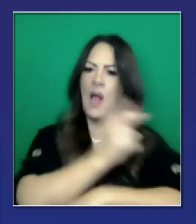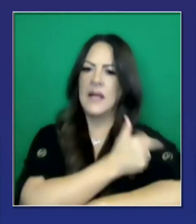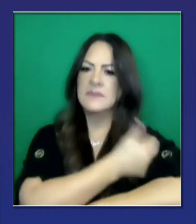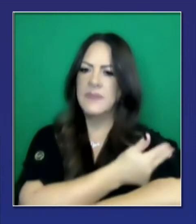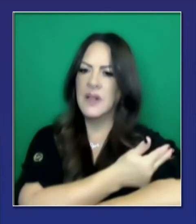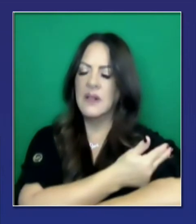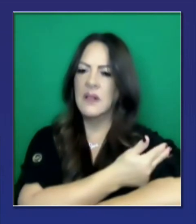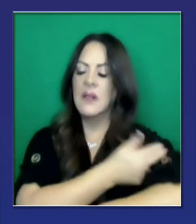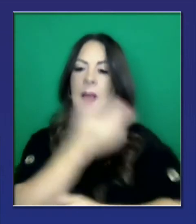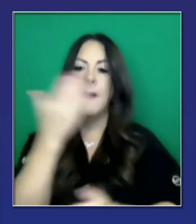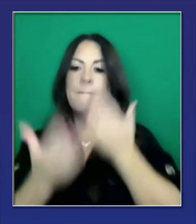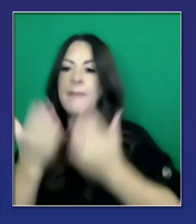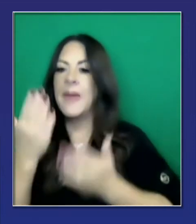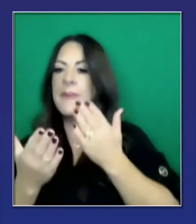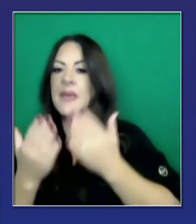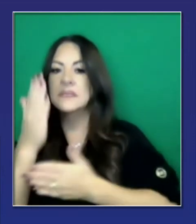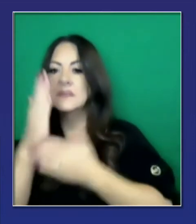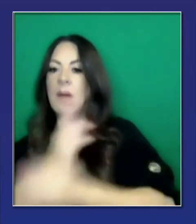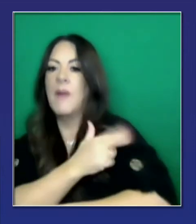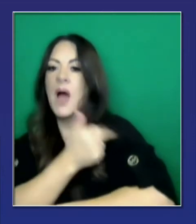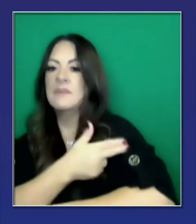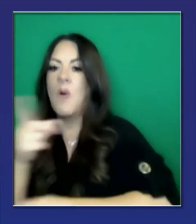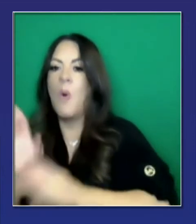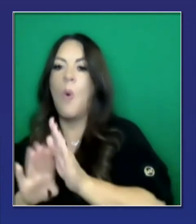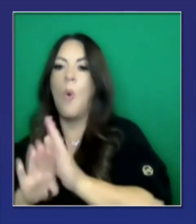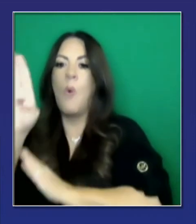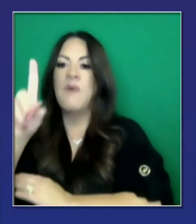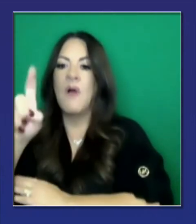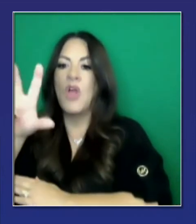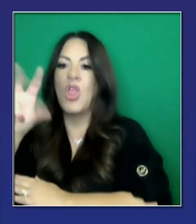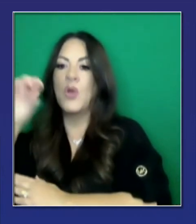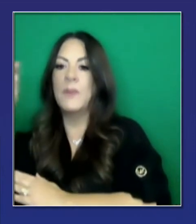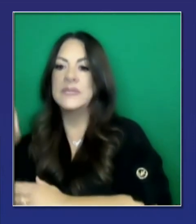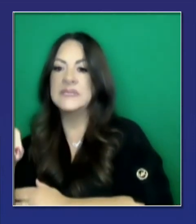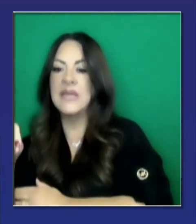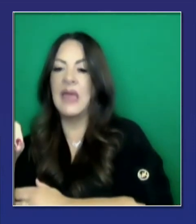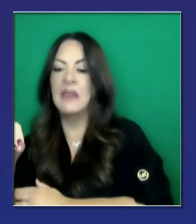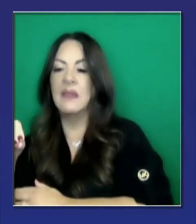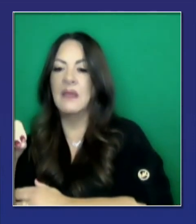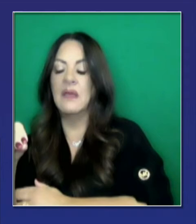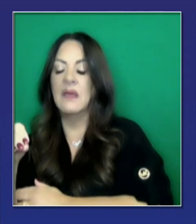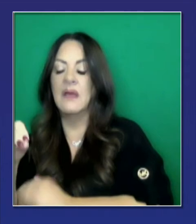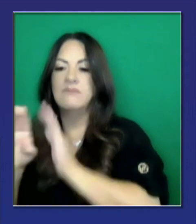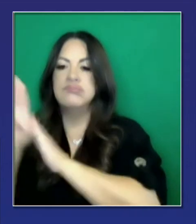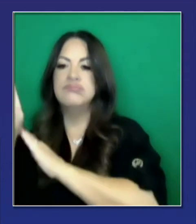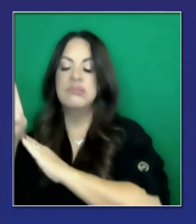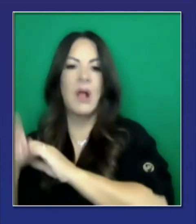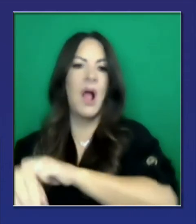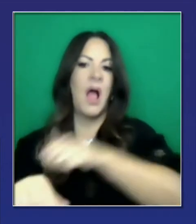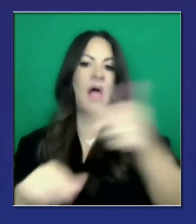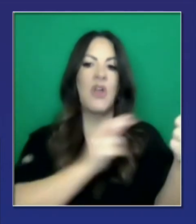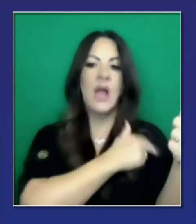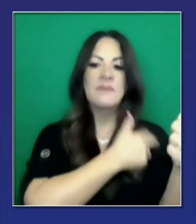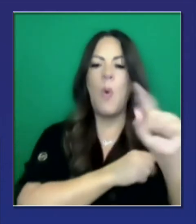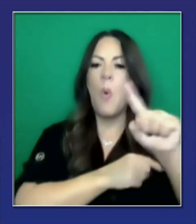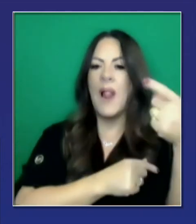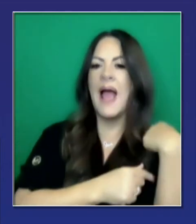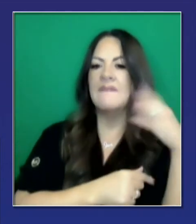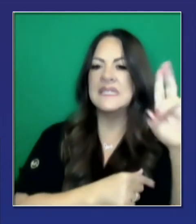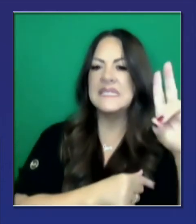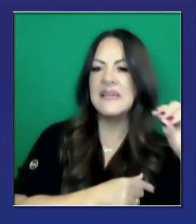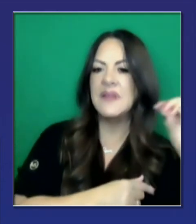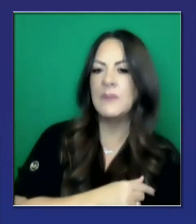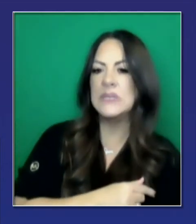some hospitals are at 130%, some are at 70%, some are just down the road from one another, and some have completely